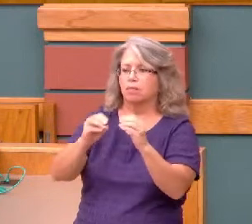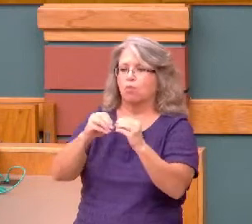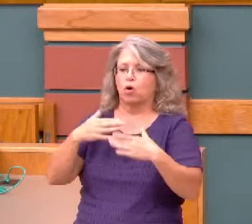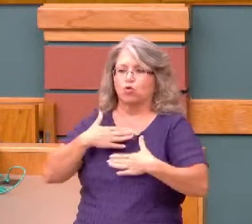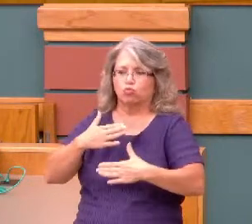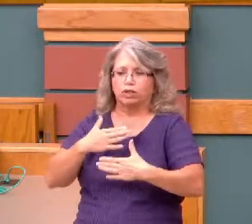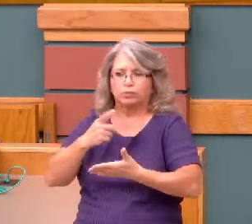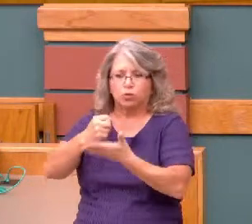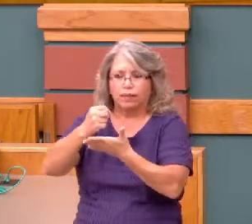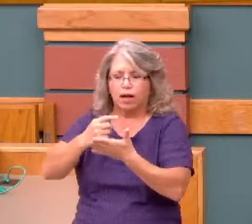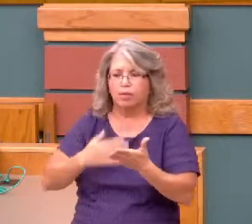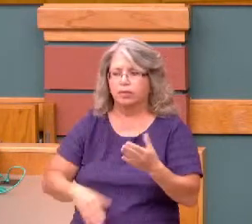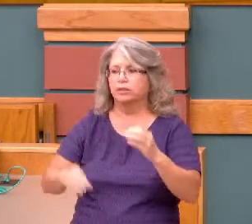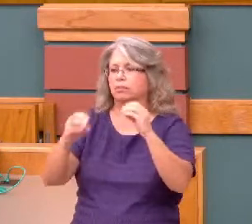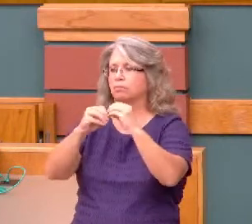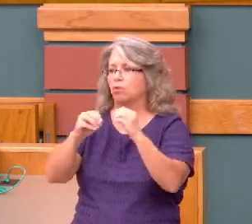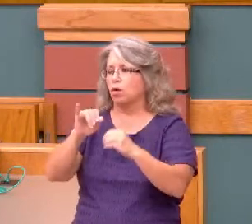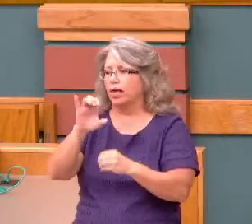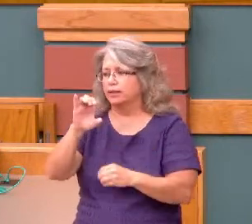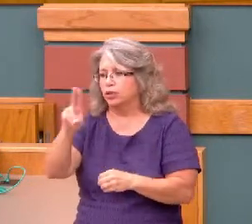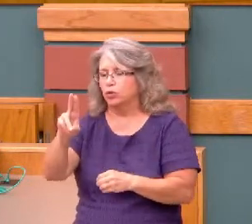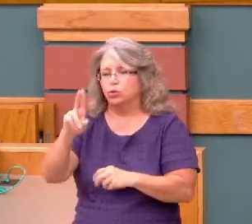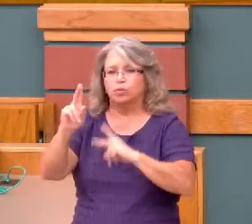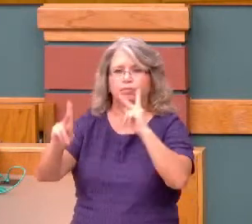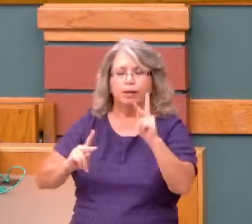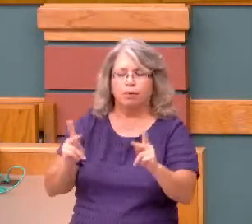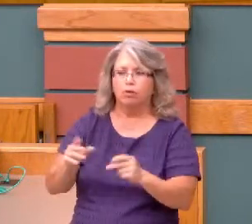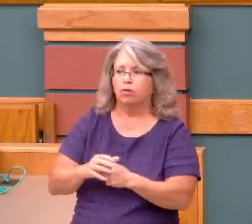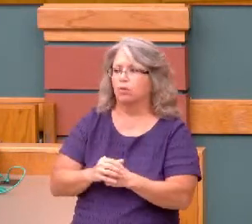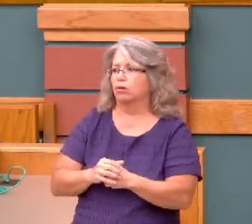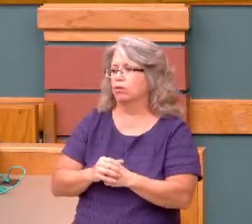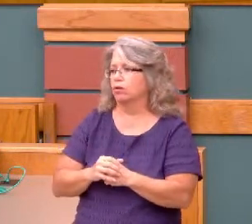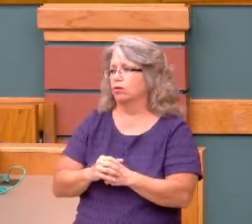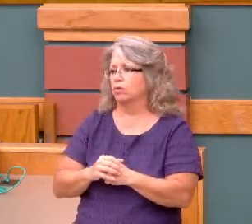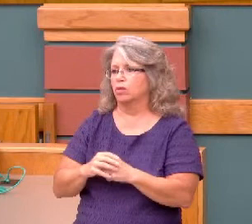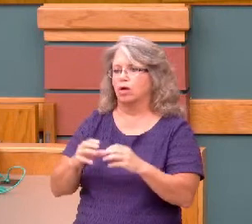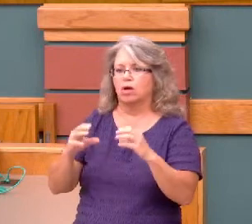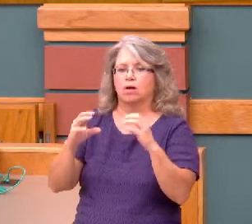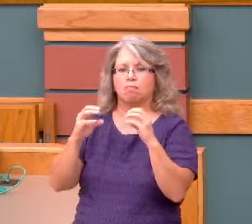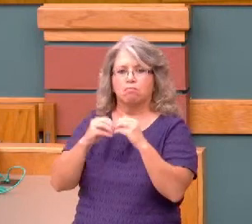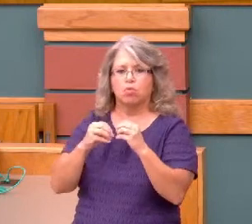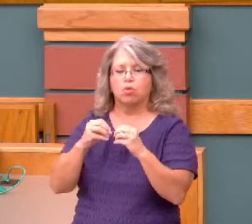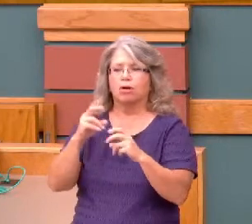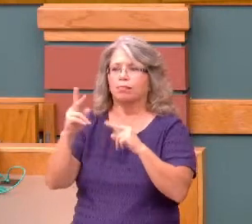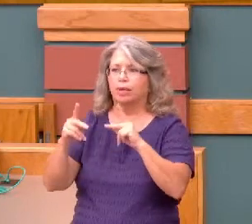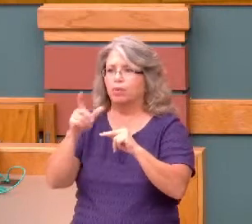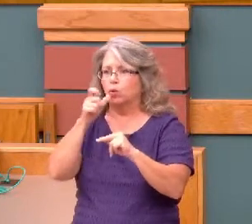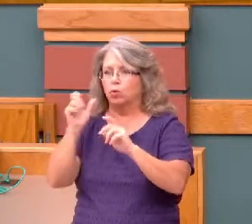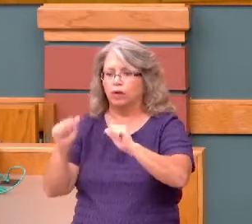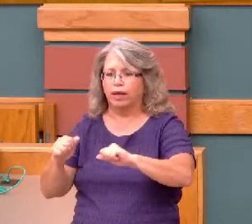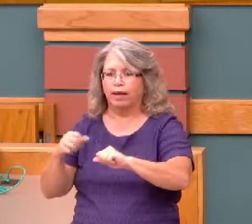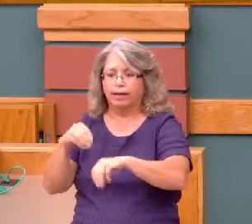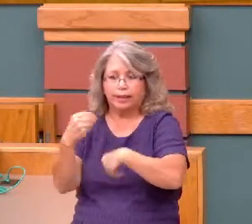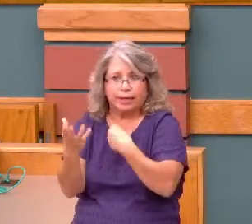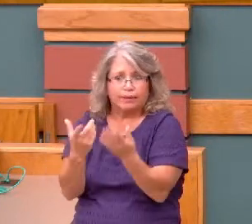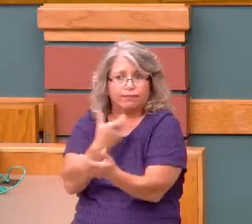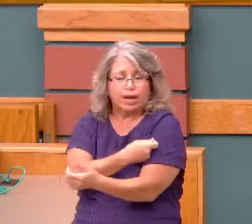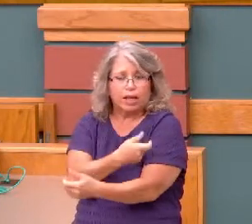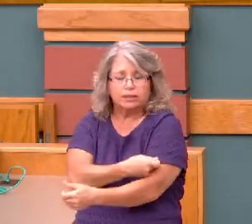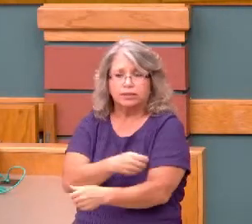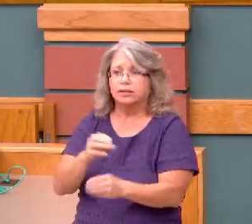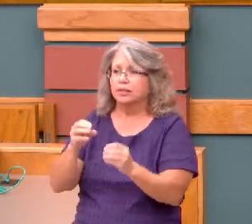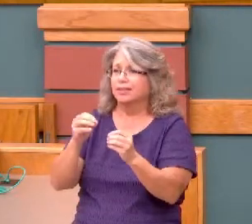means ICU and med-surg as well. More vaccinators, more residents, more nursing